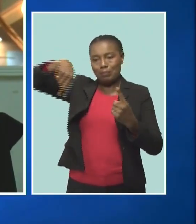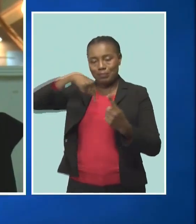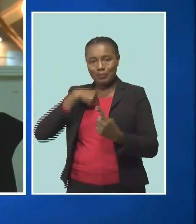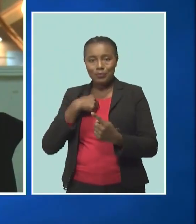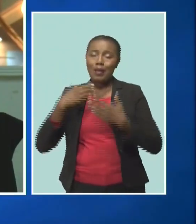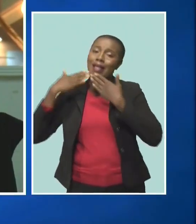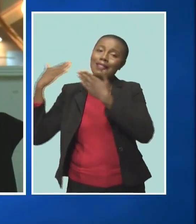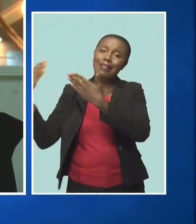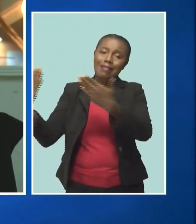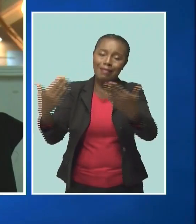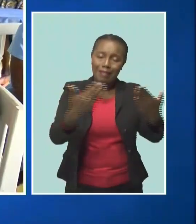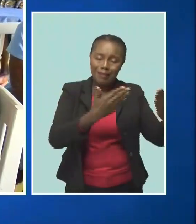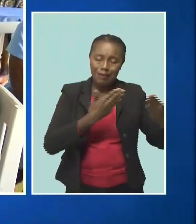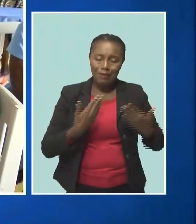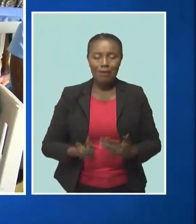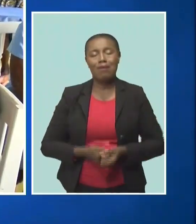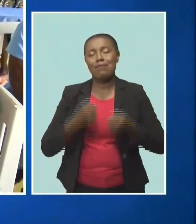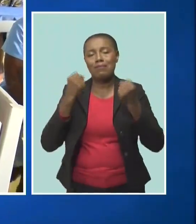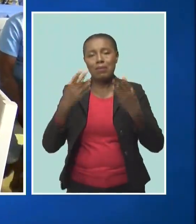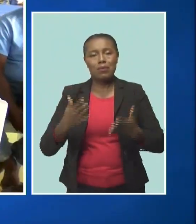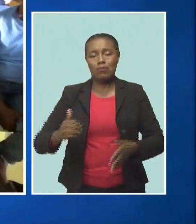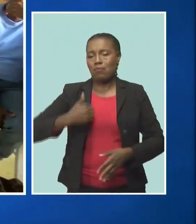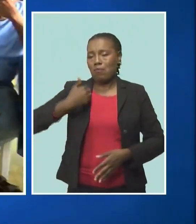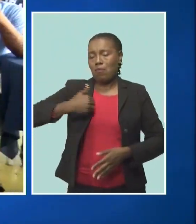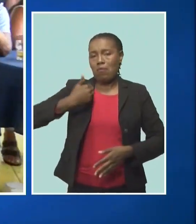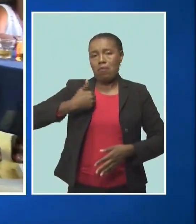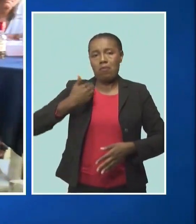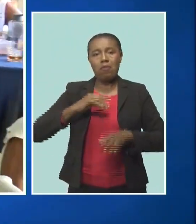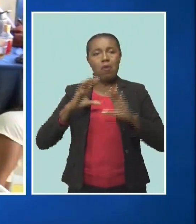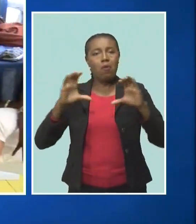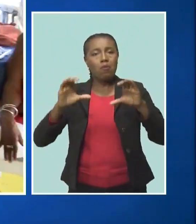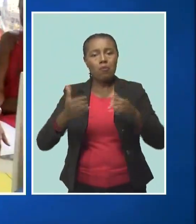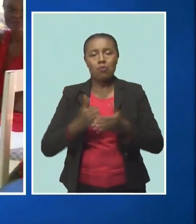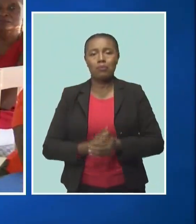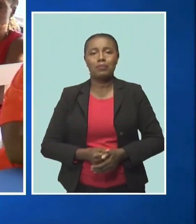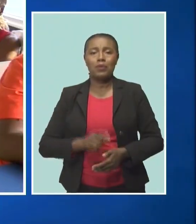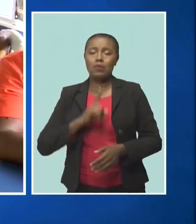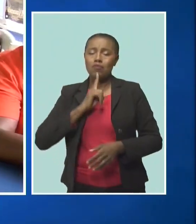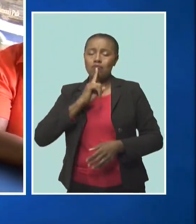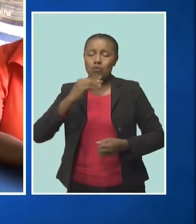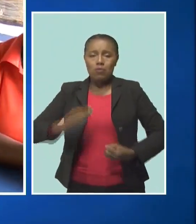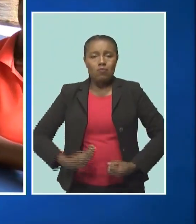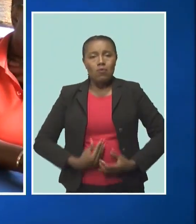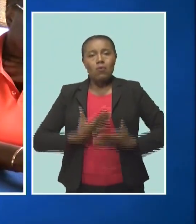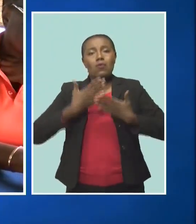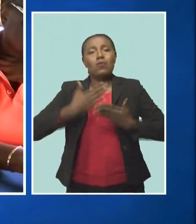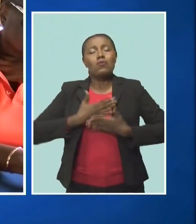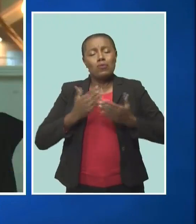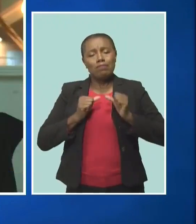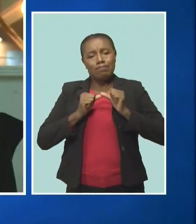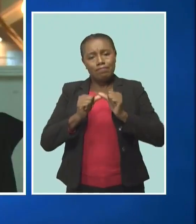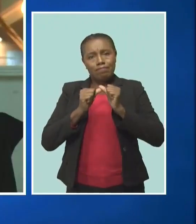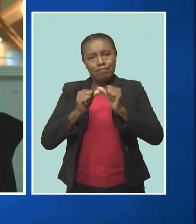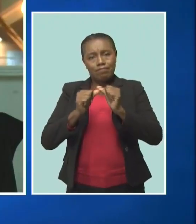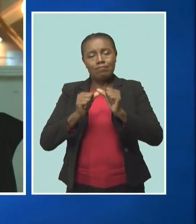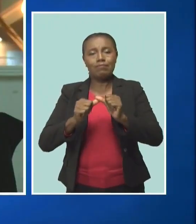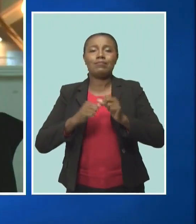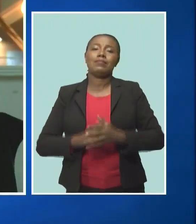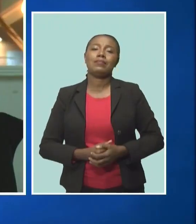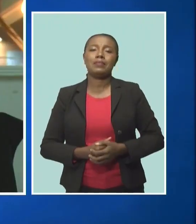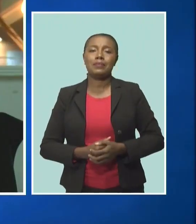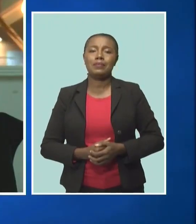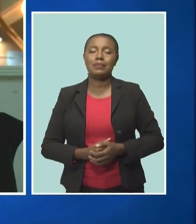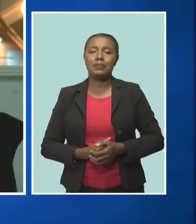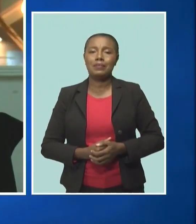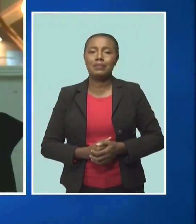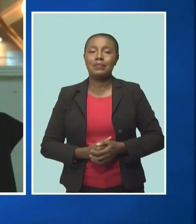thank you all very, very much. A young crew, really inspirational. Keep it up. No smoke